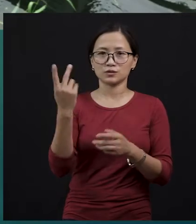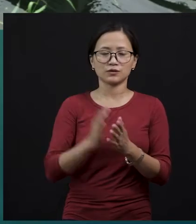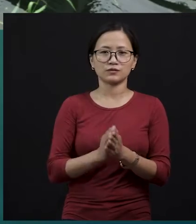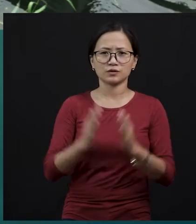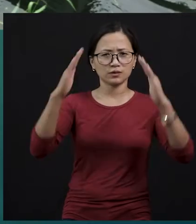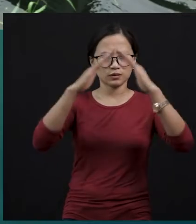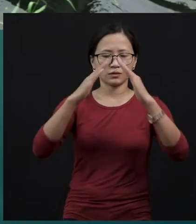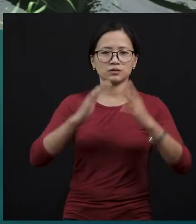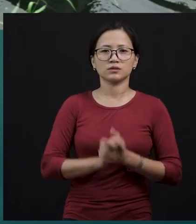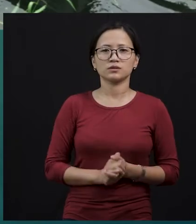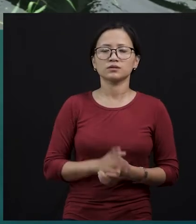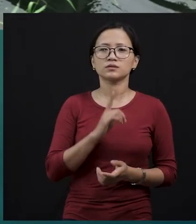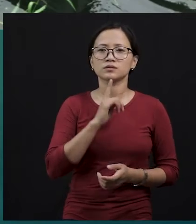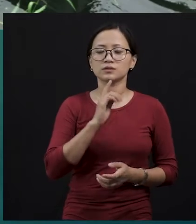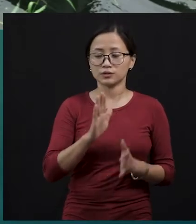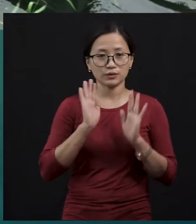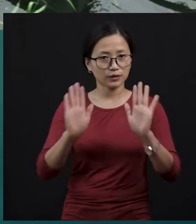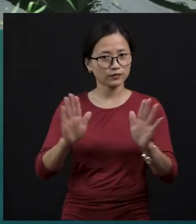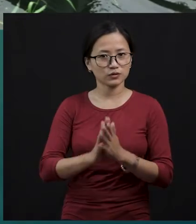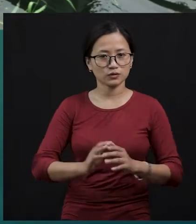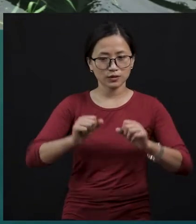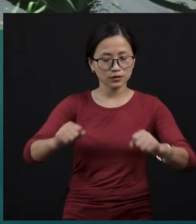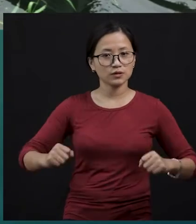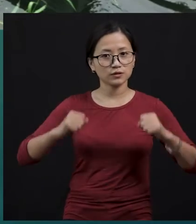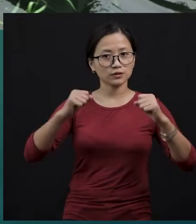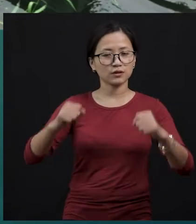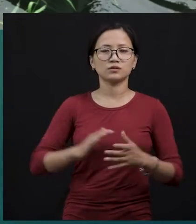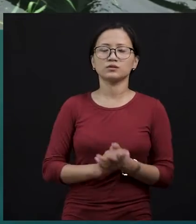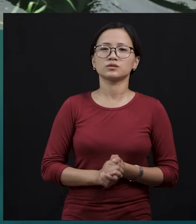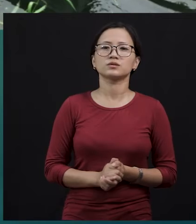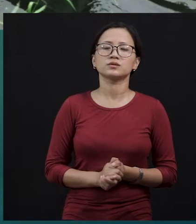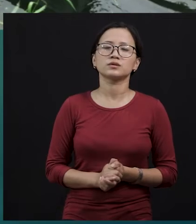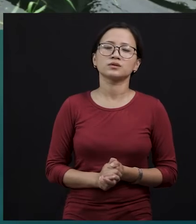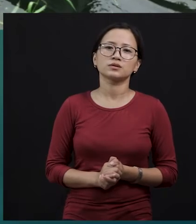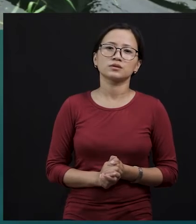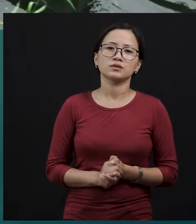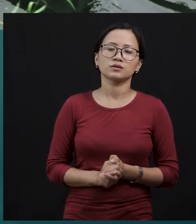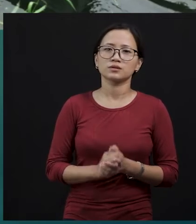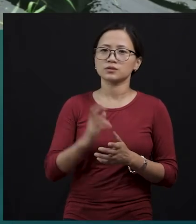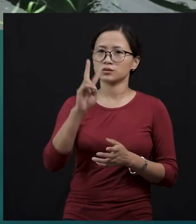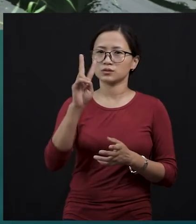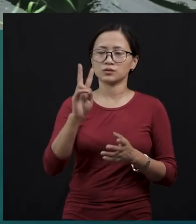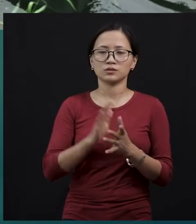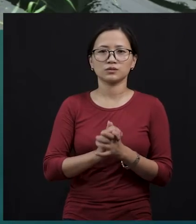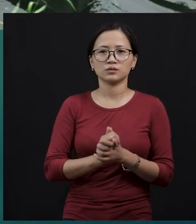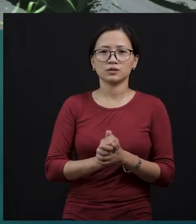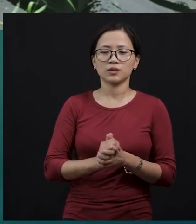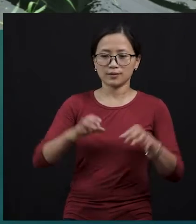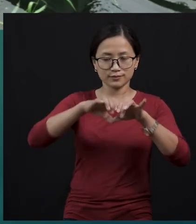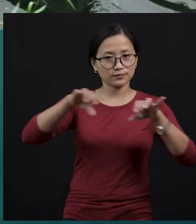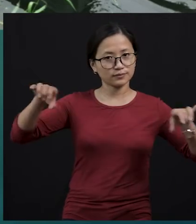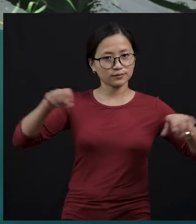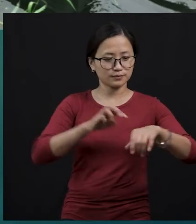what do? You have to sail through the boat. You have to row your boat. There will be oars, isn't it? There will be two wooden stick